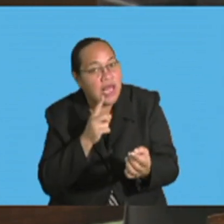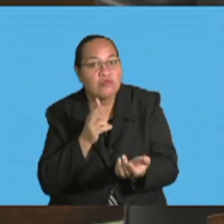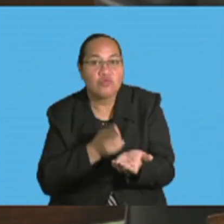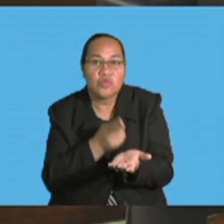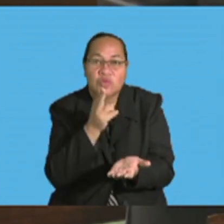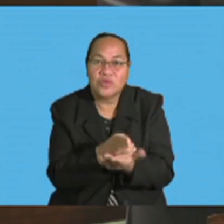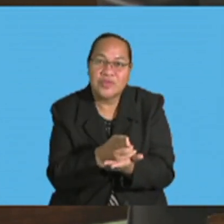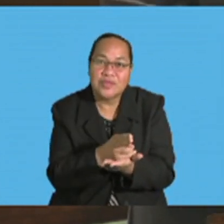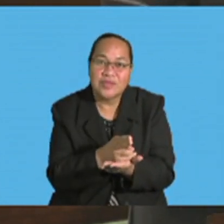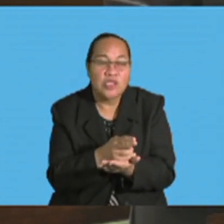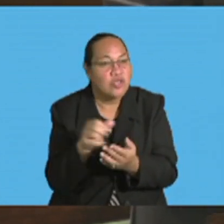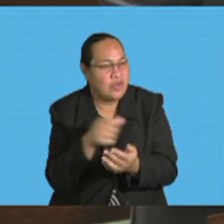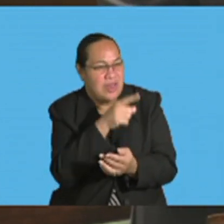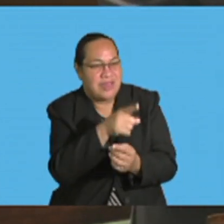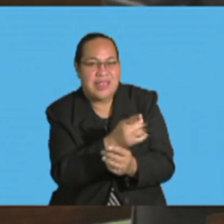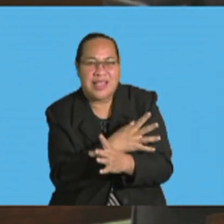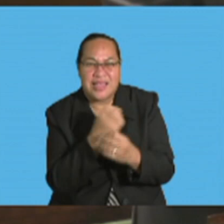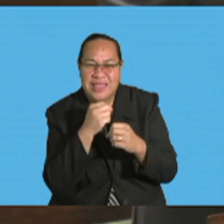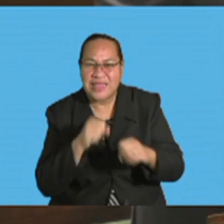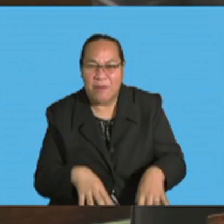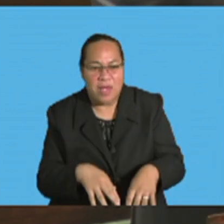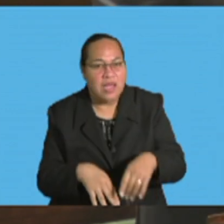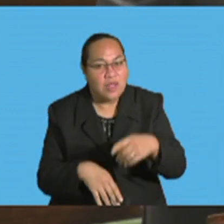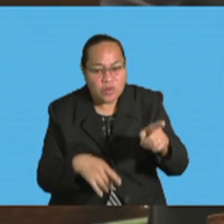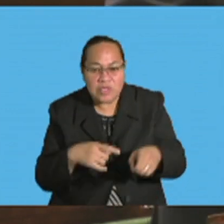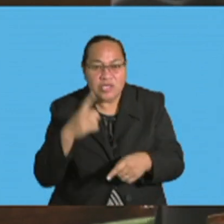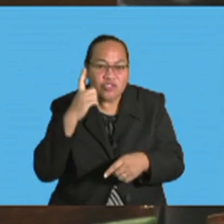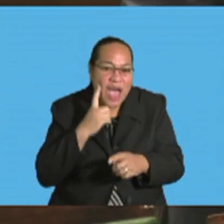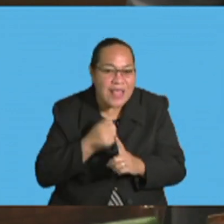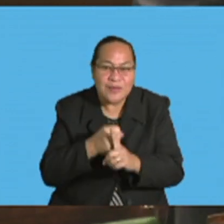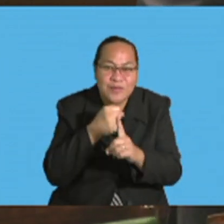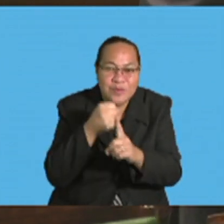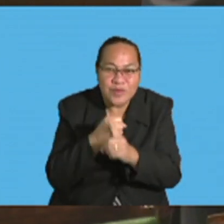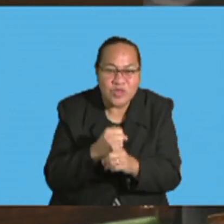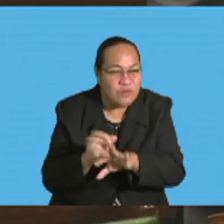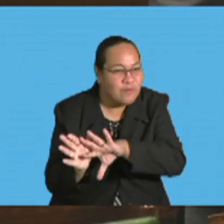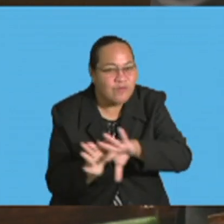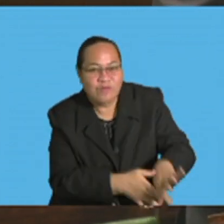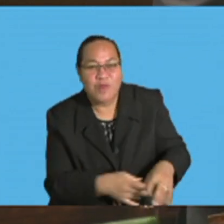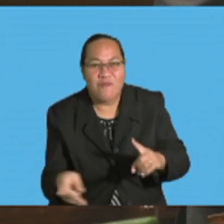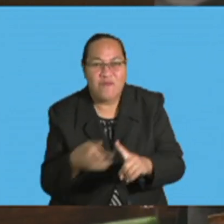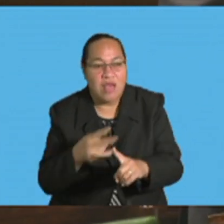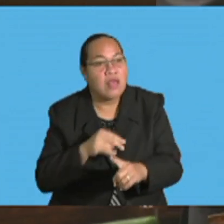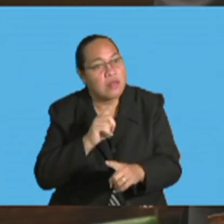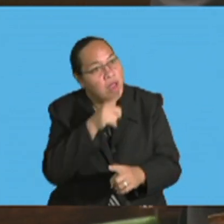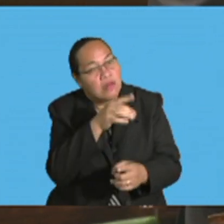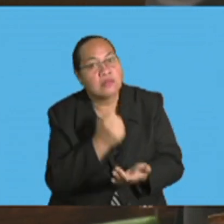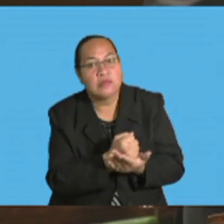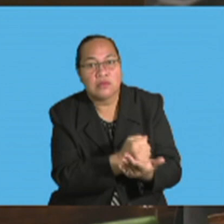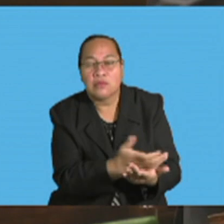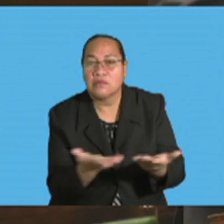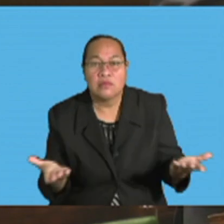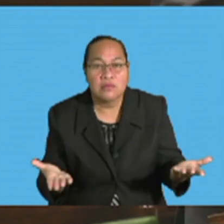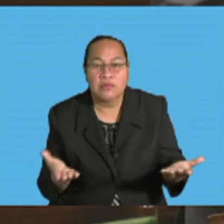and undoing the damages done to the national effort to rid Fiji of gender-based violent crimes.